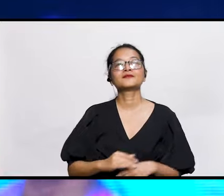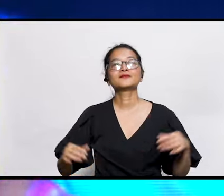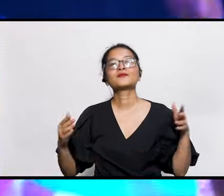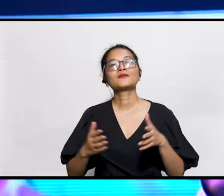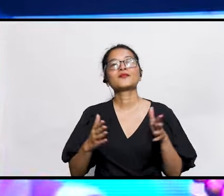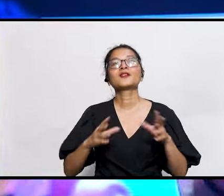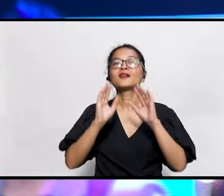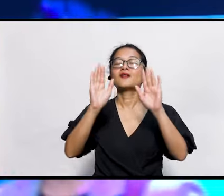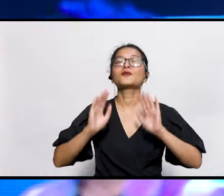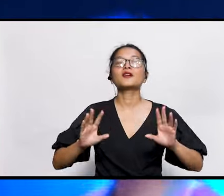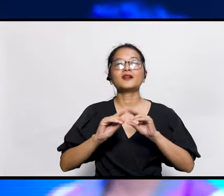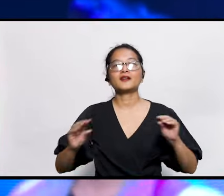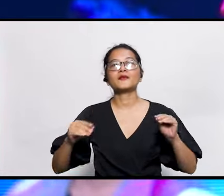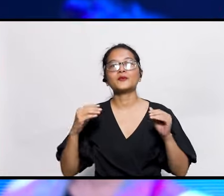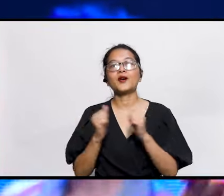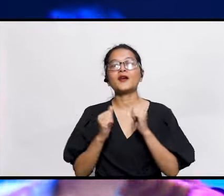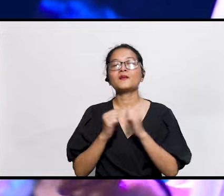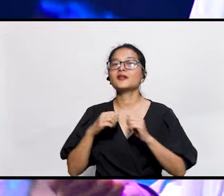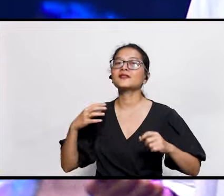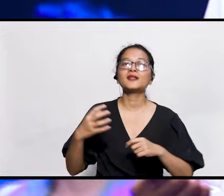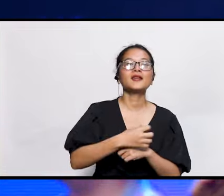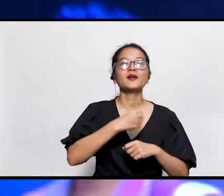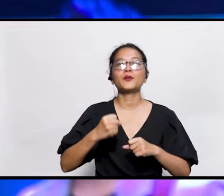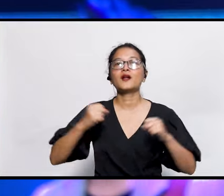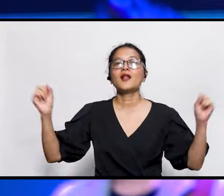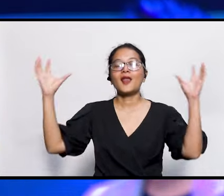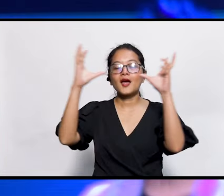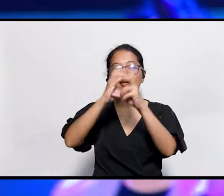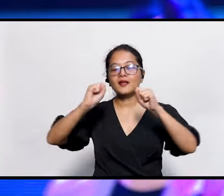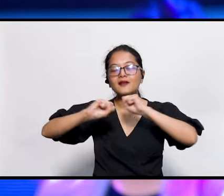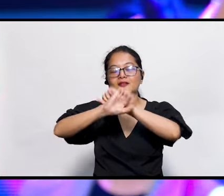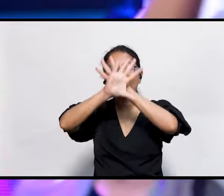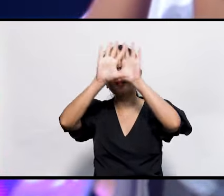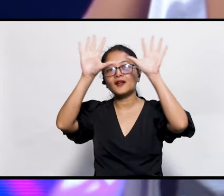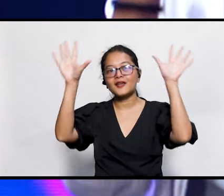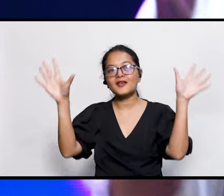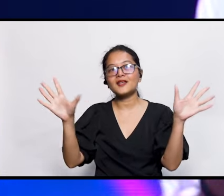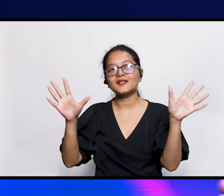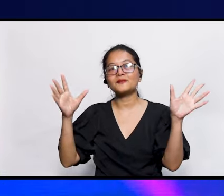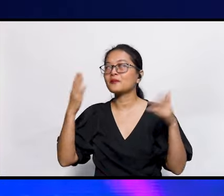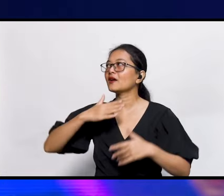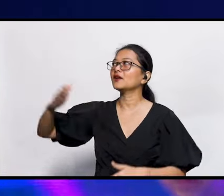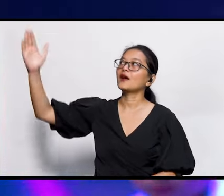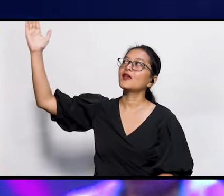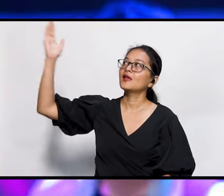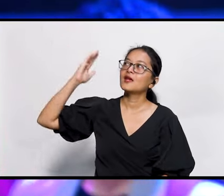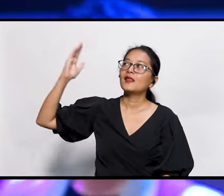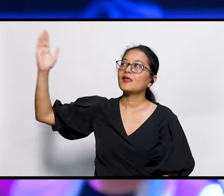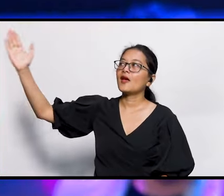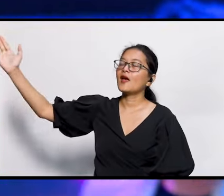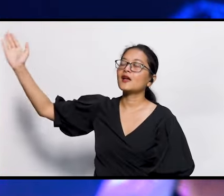are Mir work promise keep in the darkness my